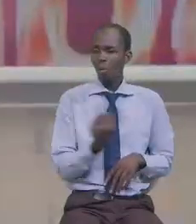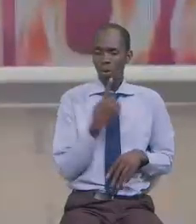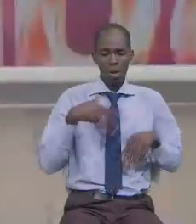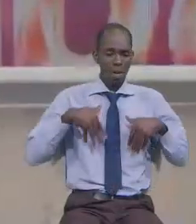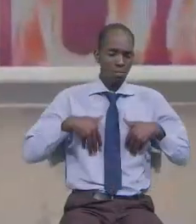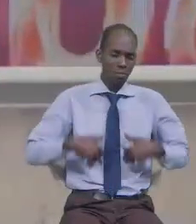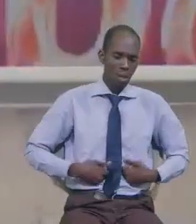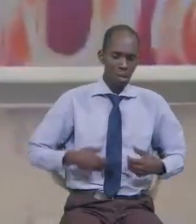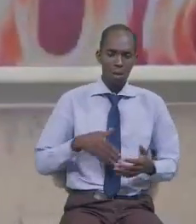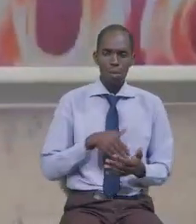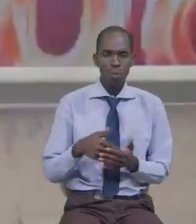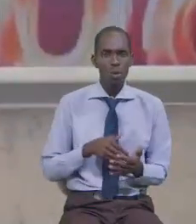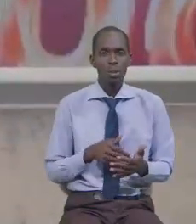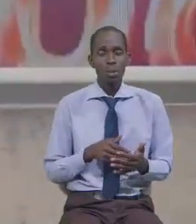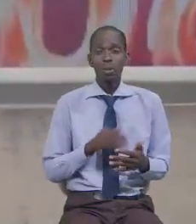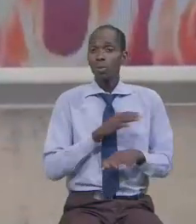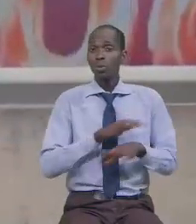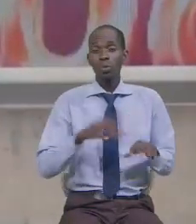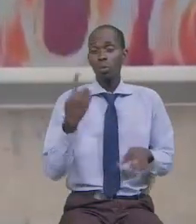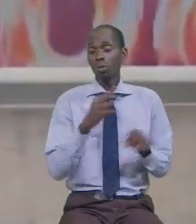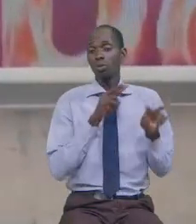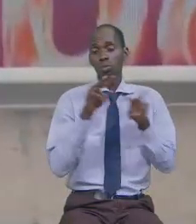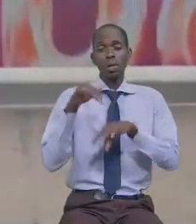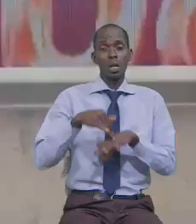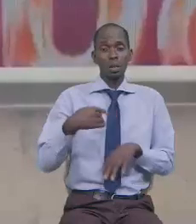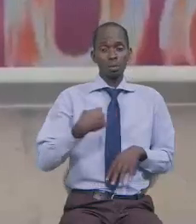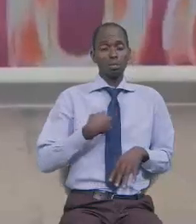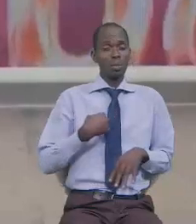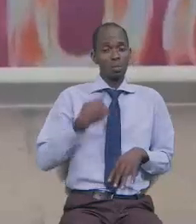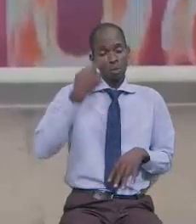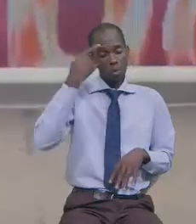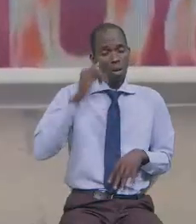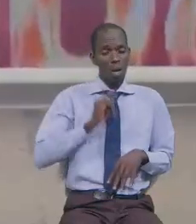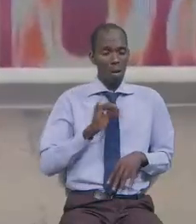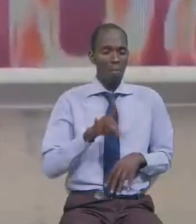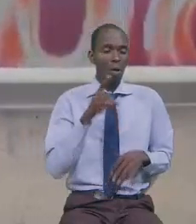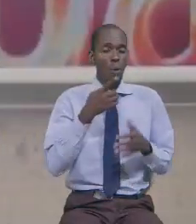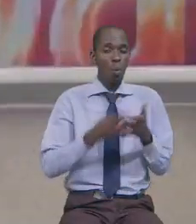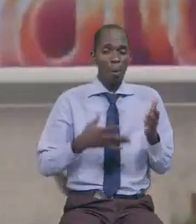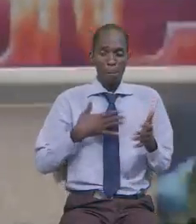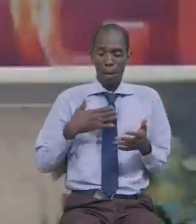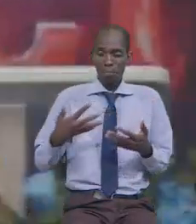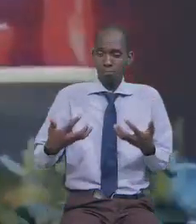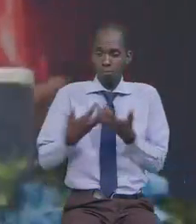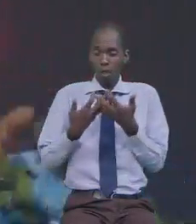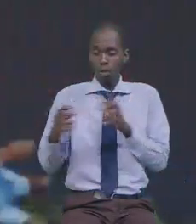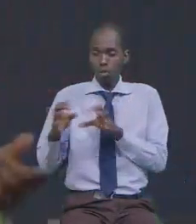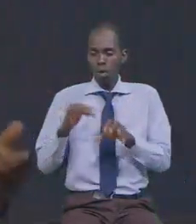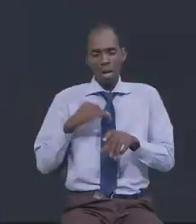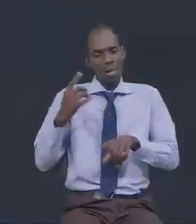mates do, I've discovered. I can't. I don't. That's what they say about themselves.